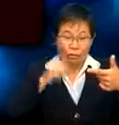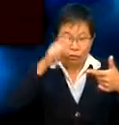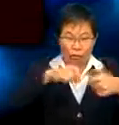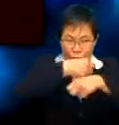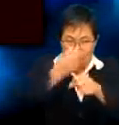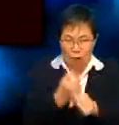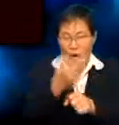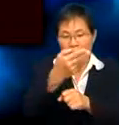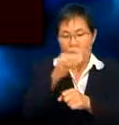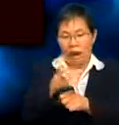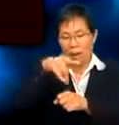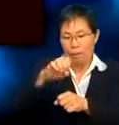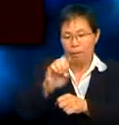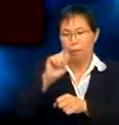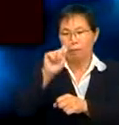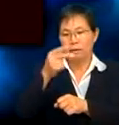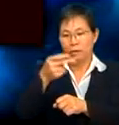a hypothesis.